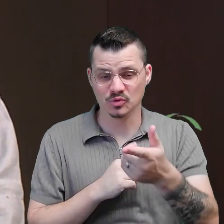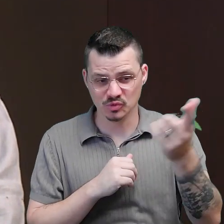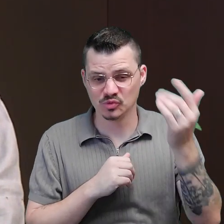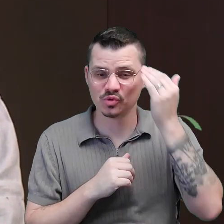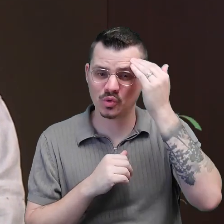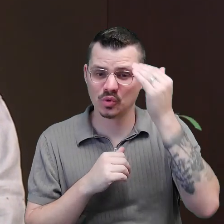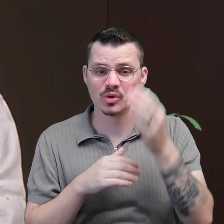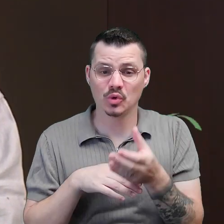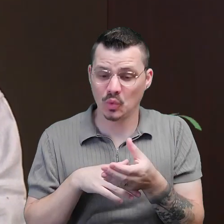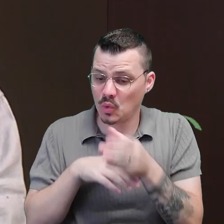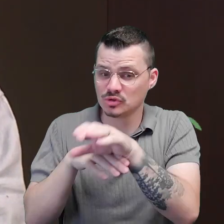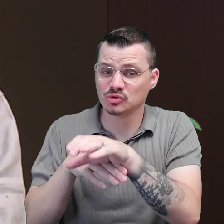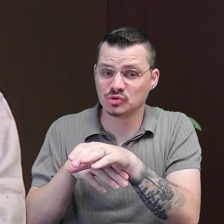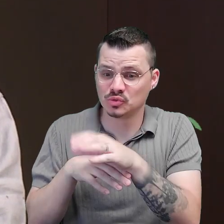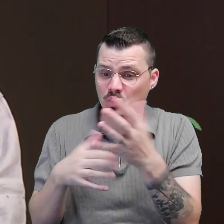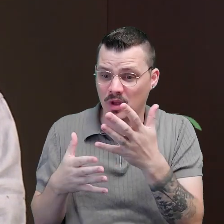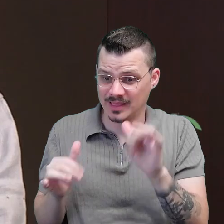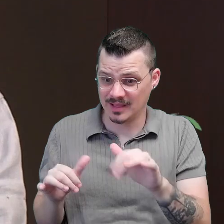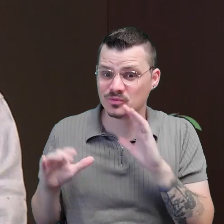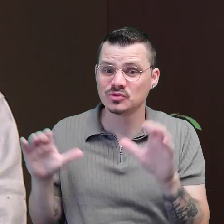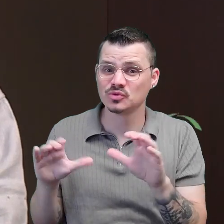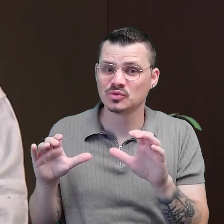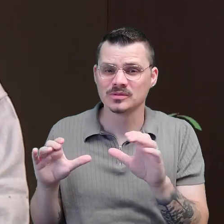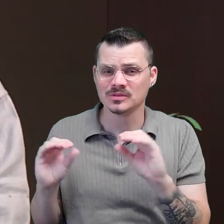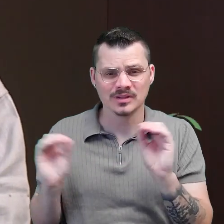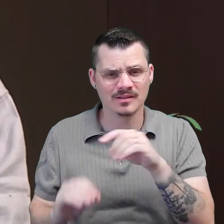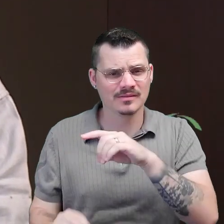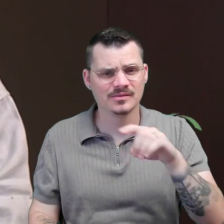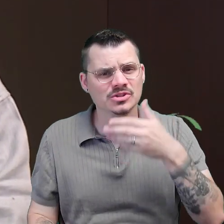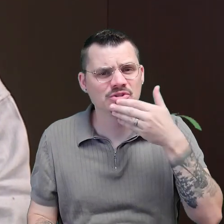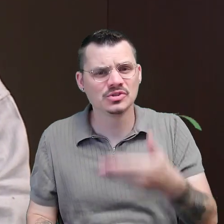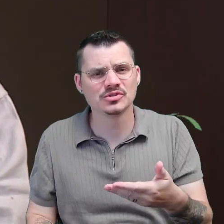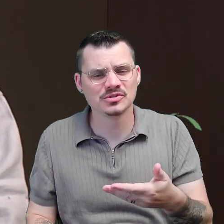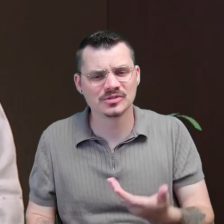we all know what coercion does to people, and none of it's good.